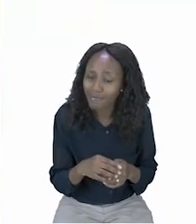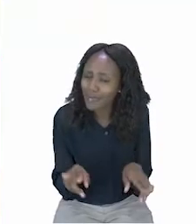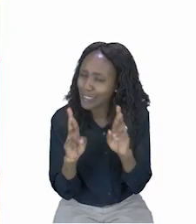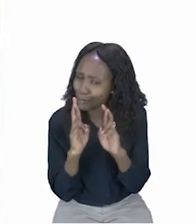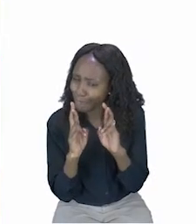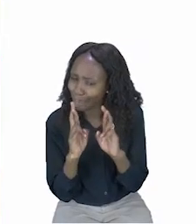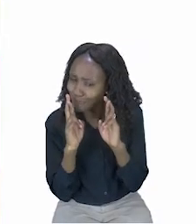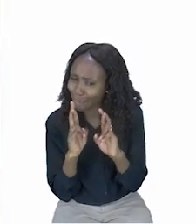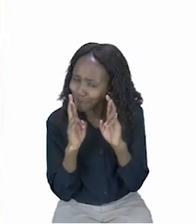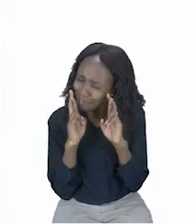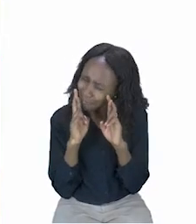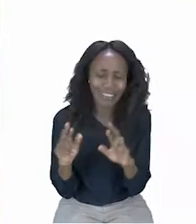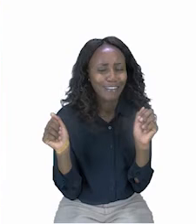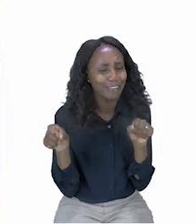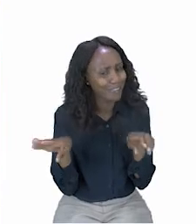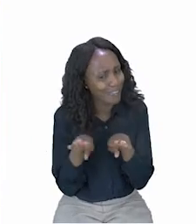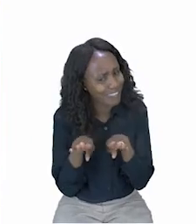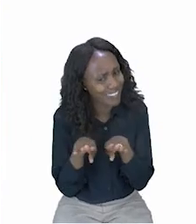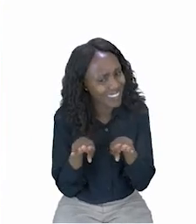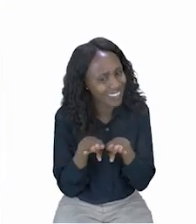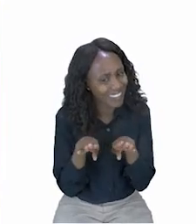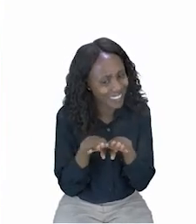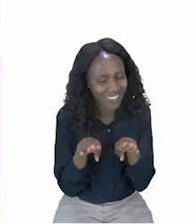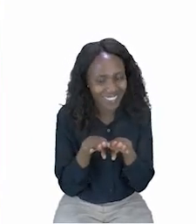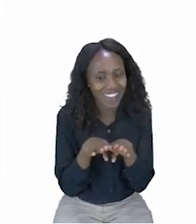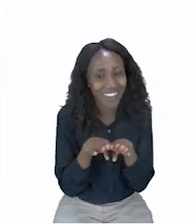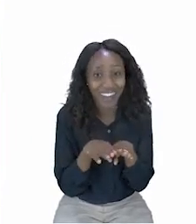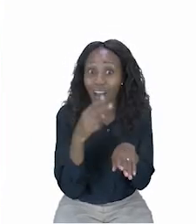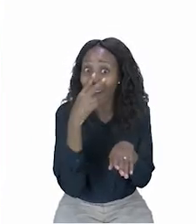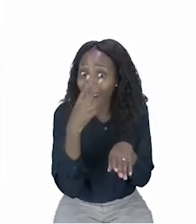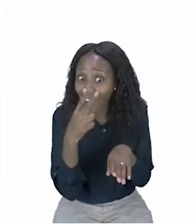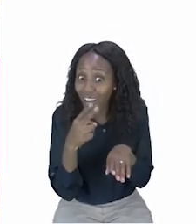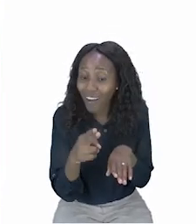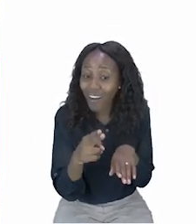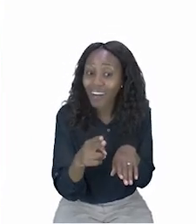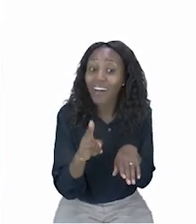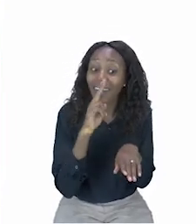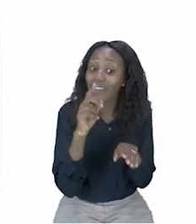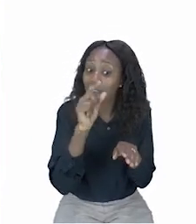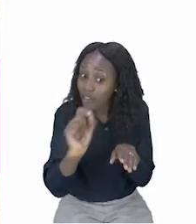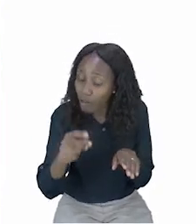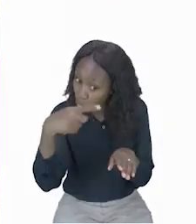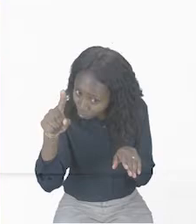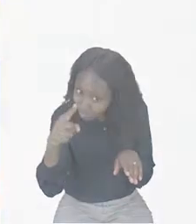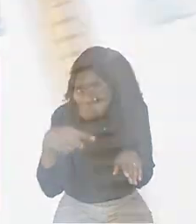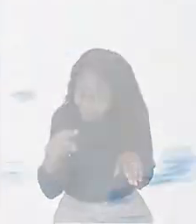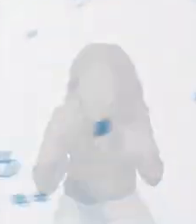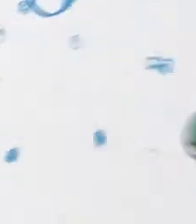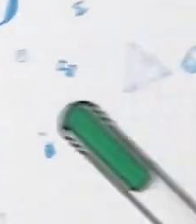this exercise and make sure that when you're doing it, check if your answers are correct. Have fun.